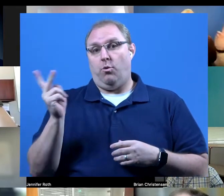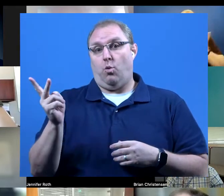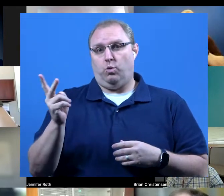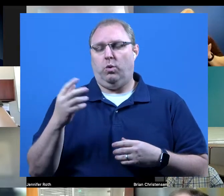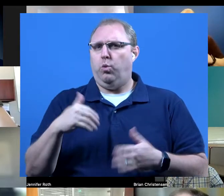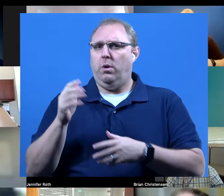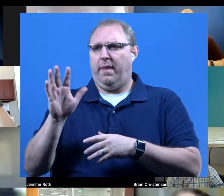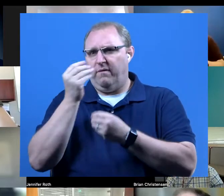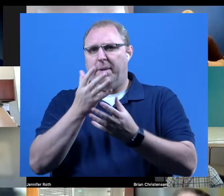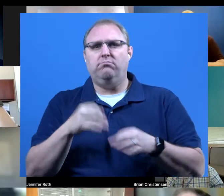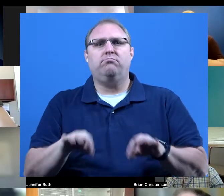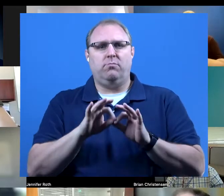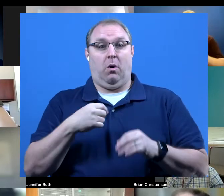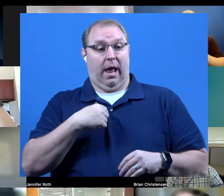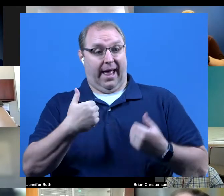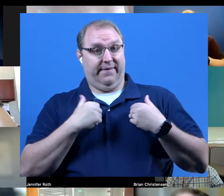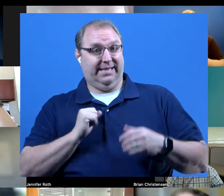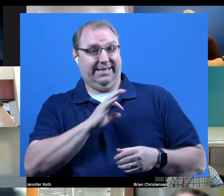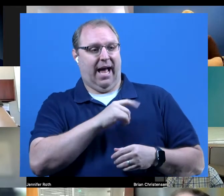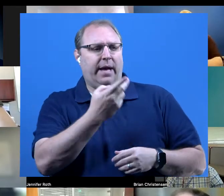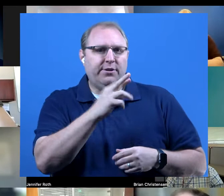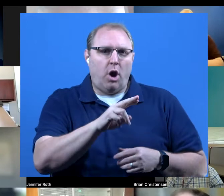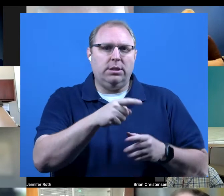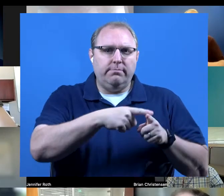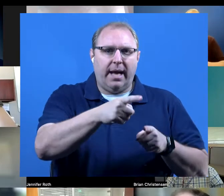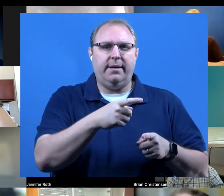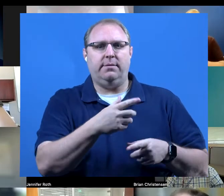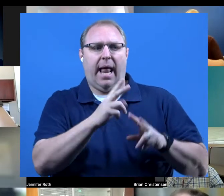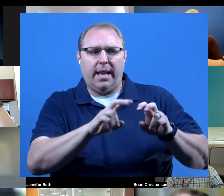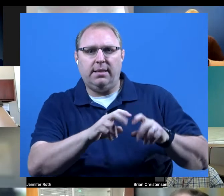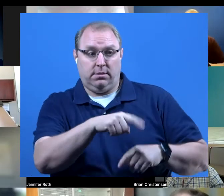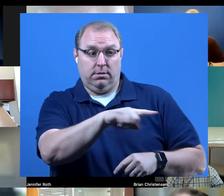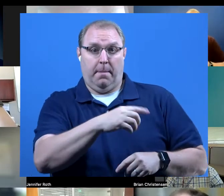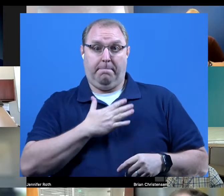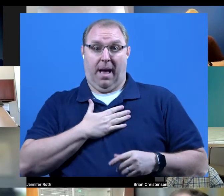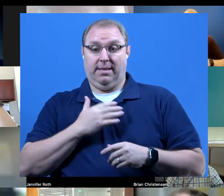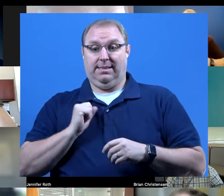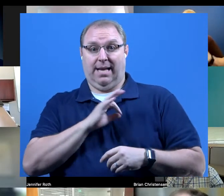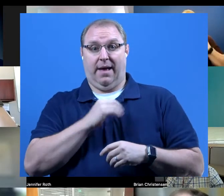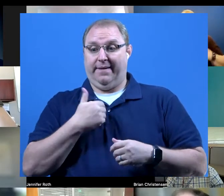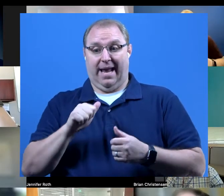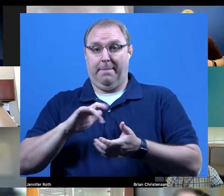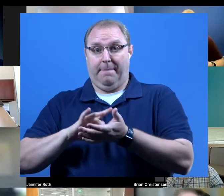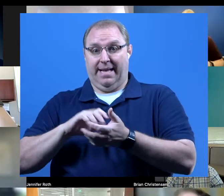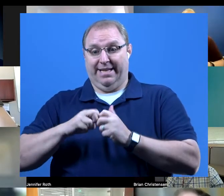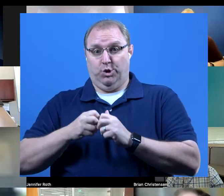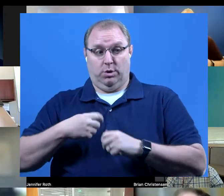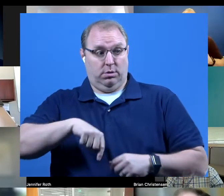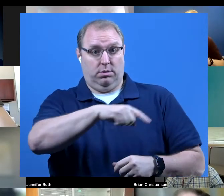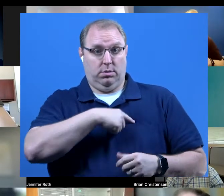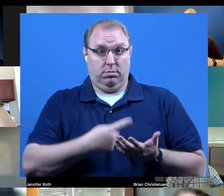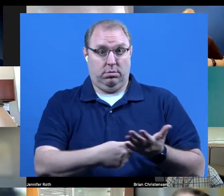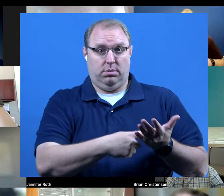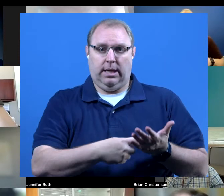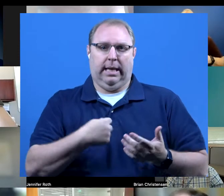from Diane and Mark is, because when my staff, and I have a staff of HR specialists and HR analysts, when my